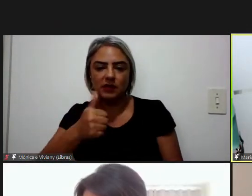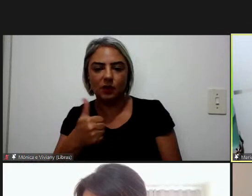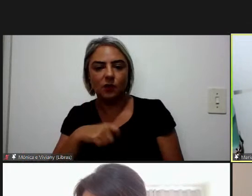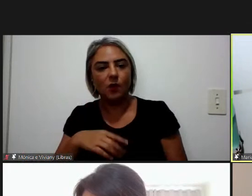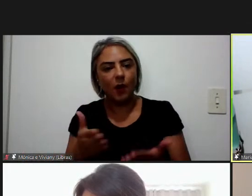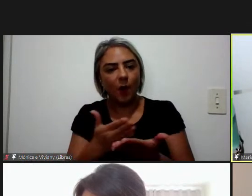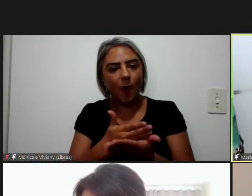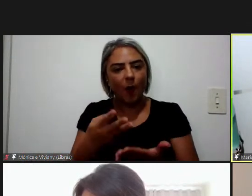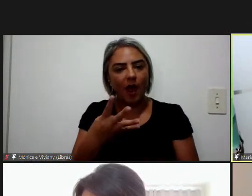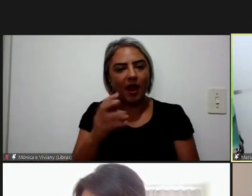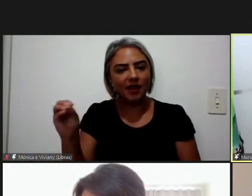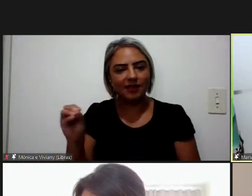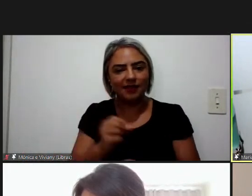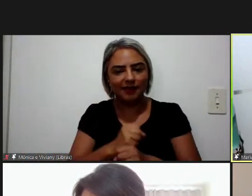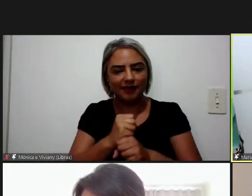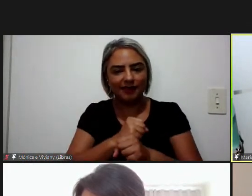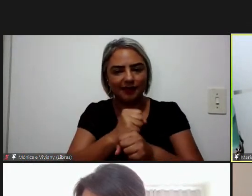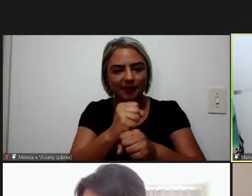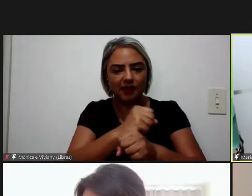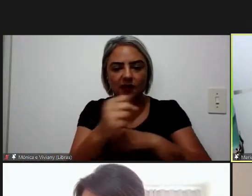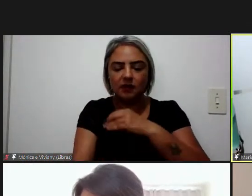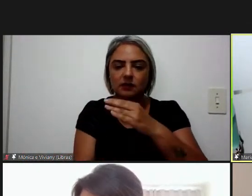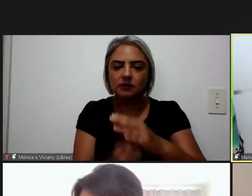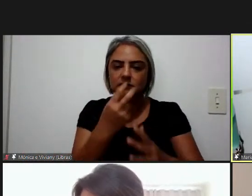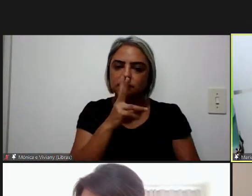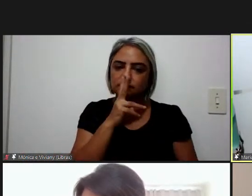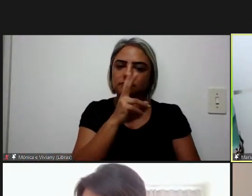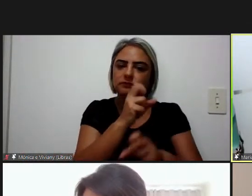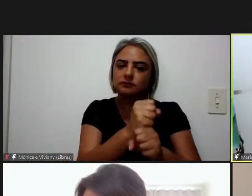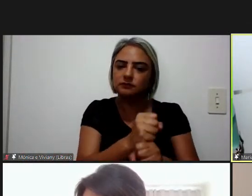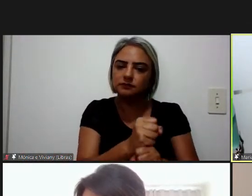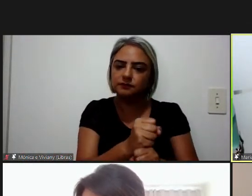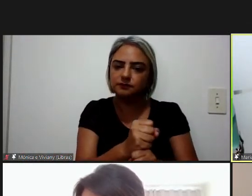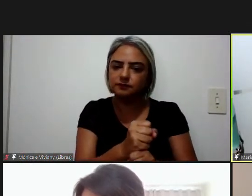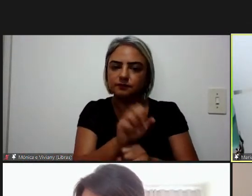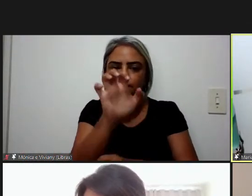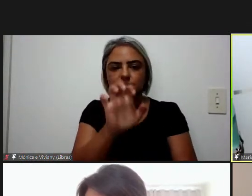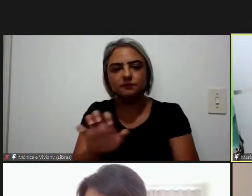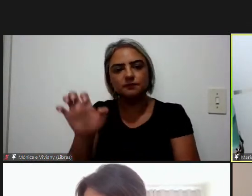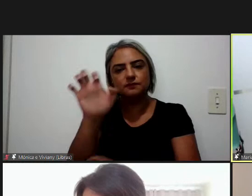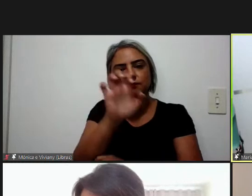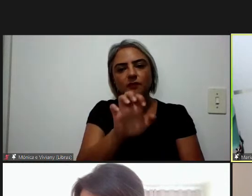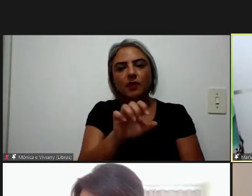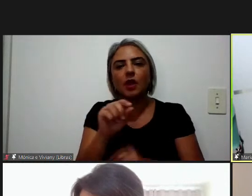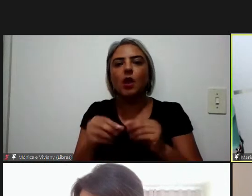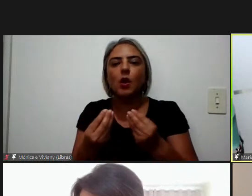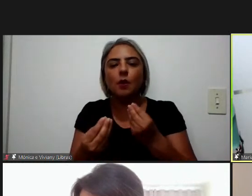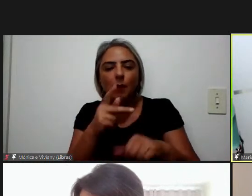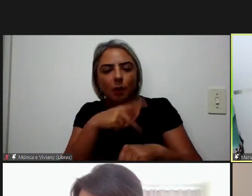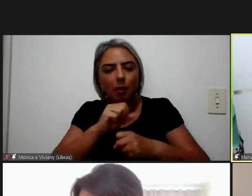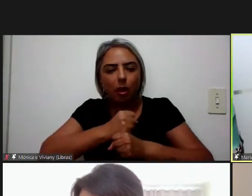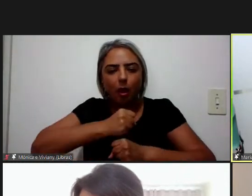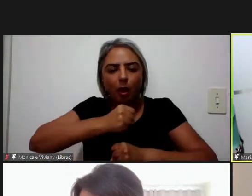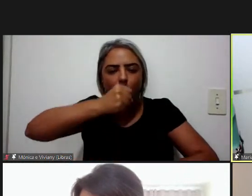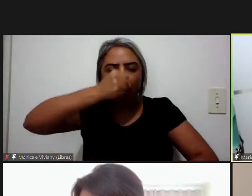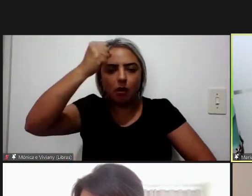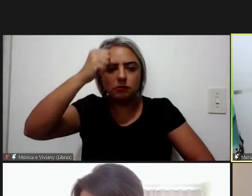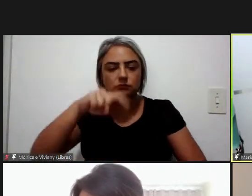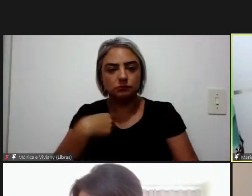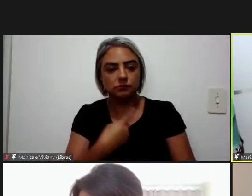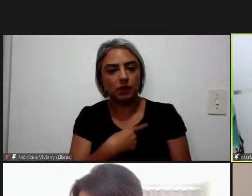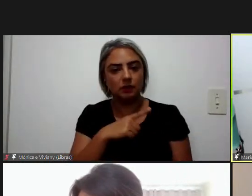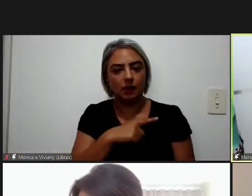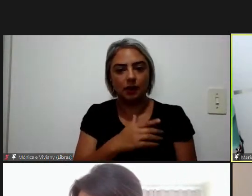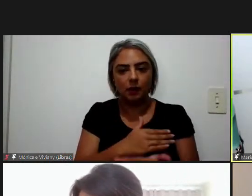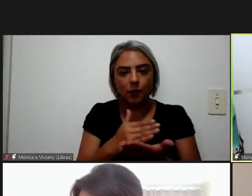40 years, and it was created to strengthen the states because we have a